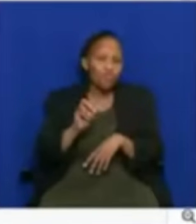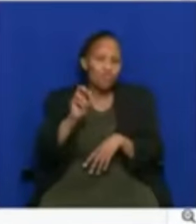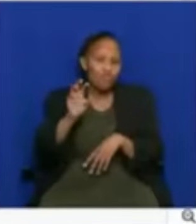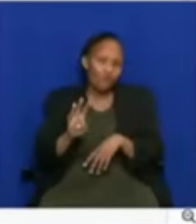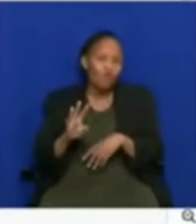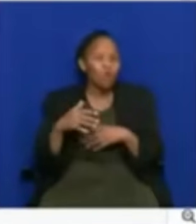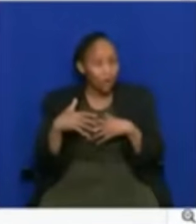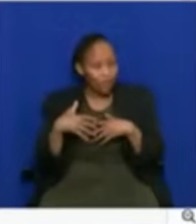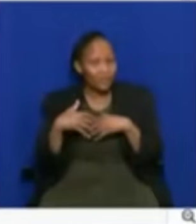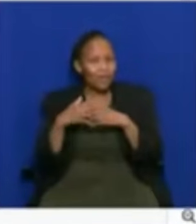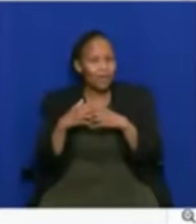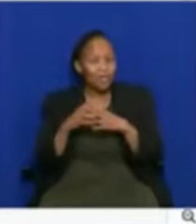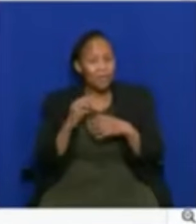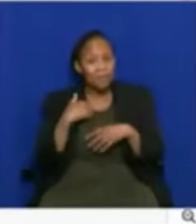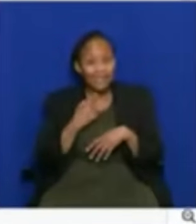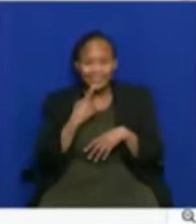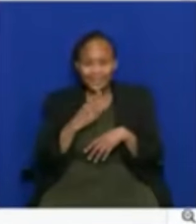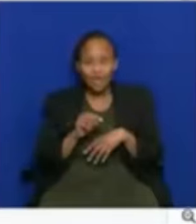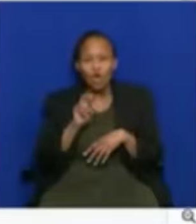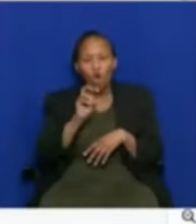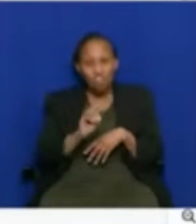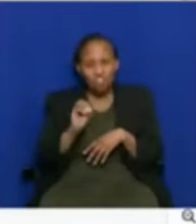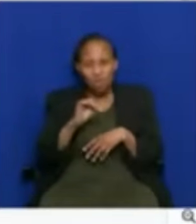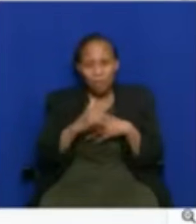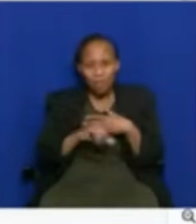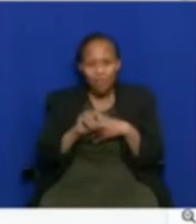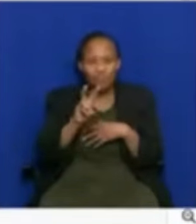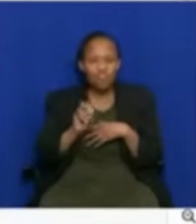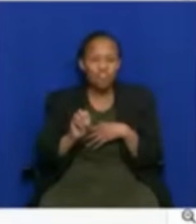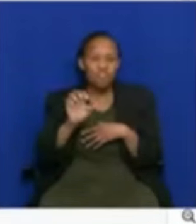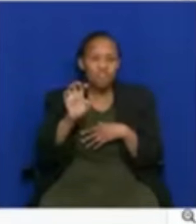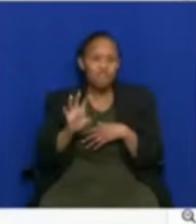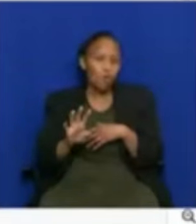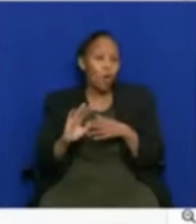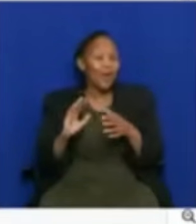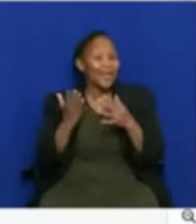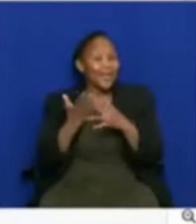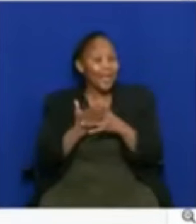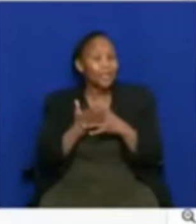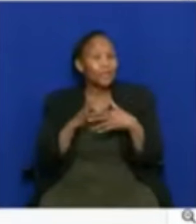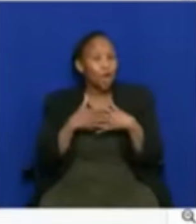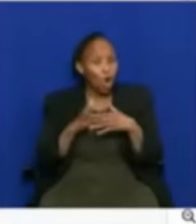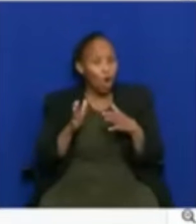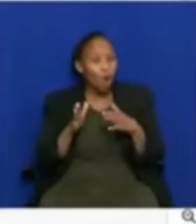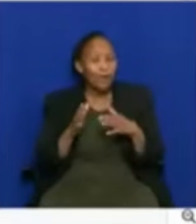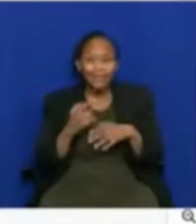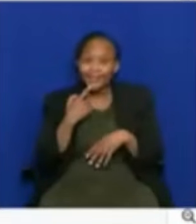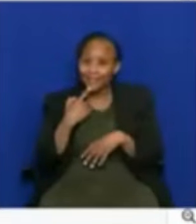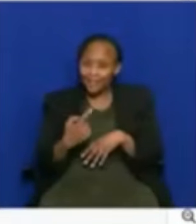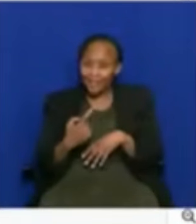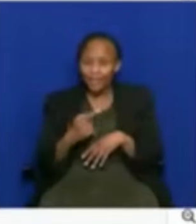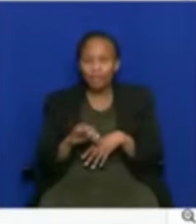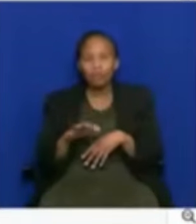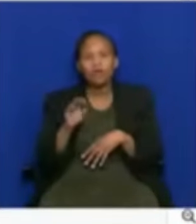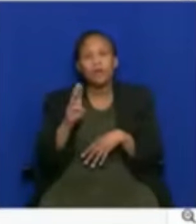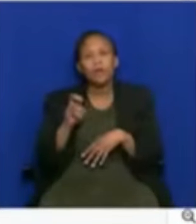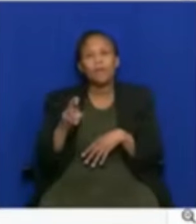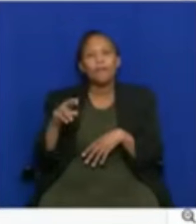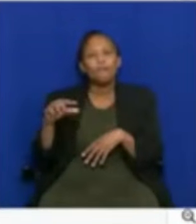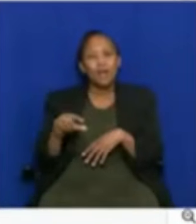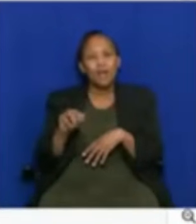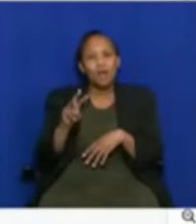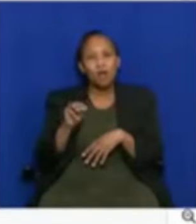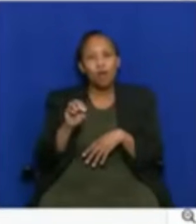October 2024, no case was opened saying the appointment of Brigadier Mukwele